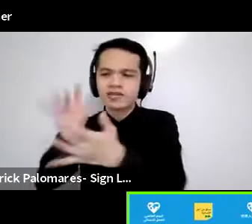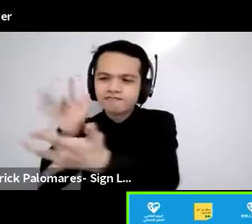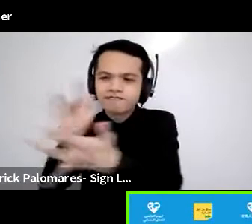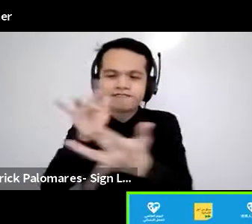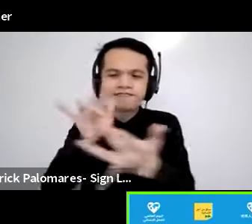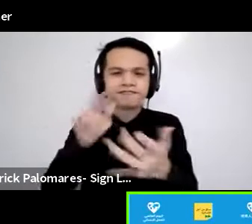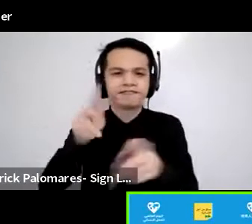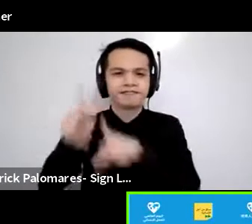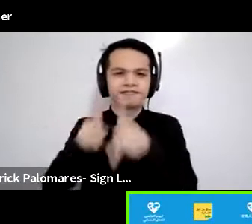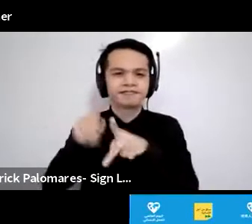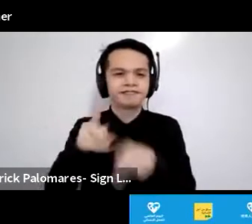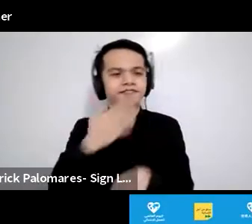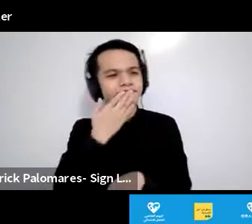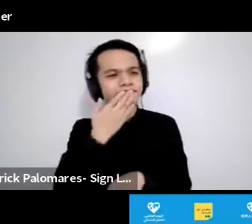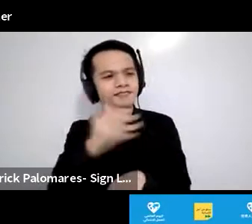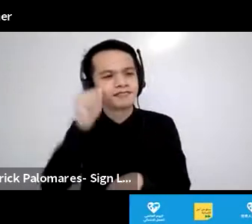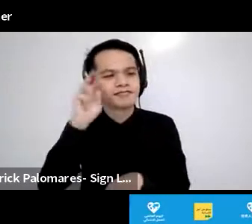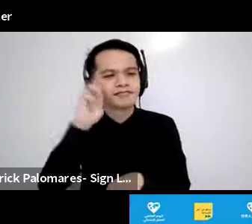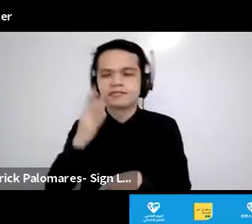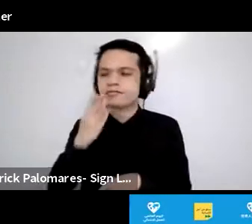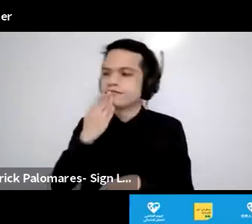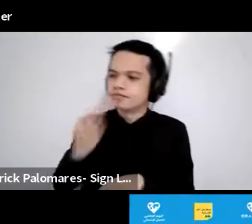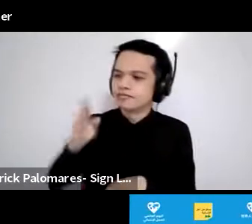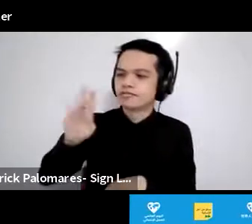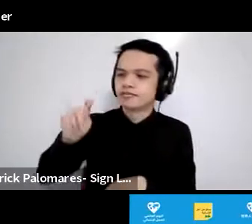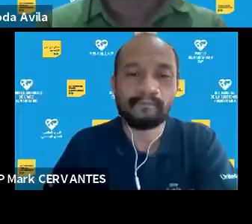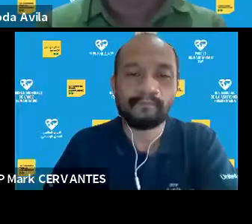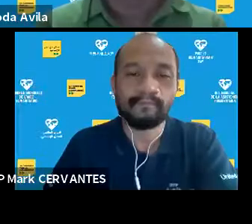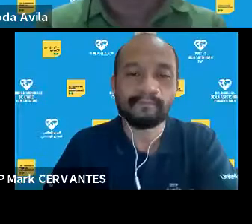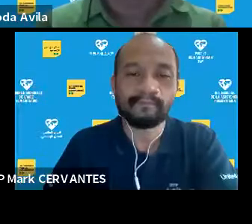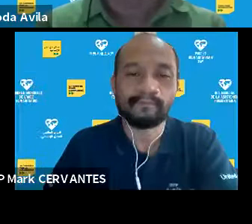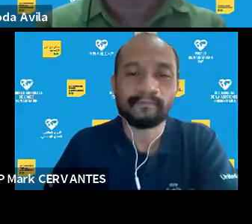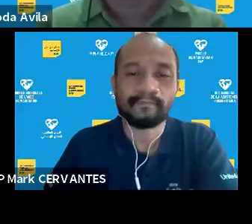Atom. Thank you, Butch. Let's go to Elaine.